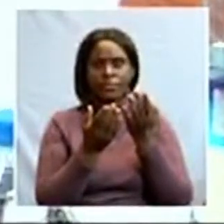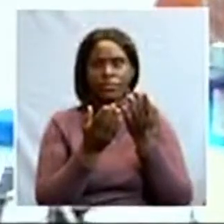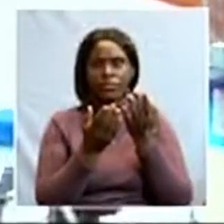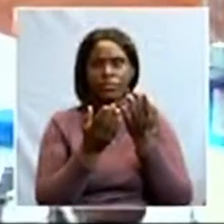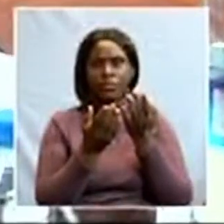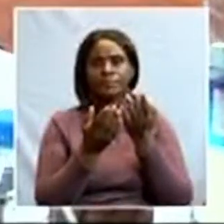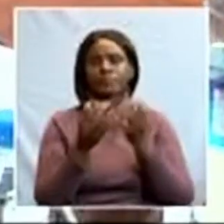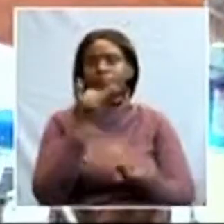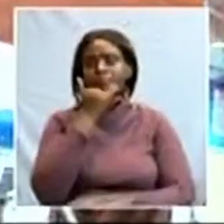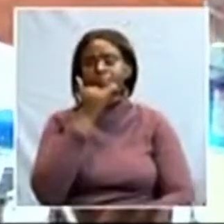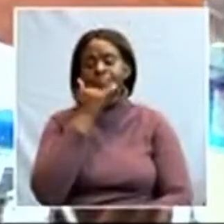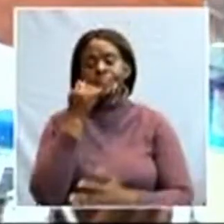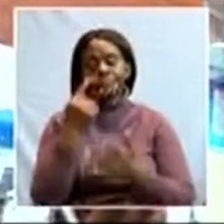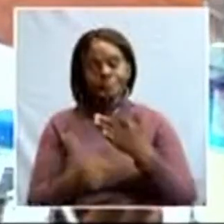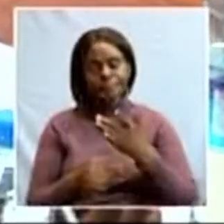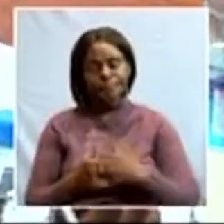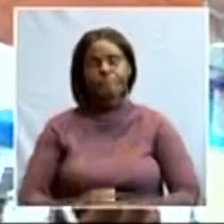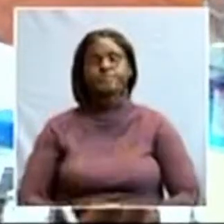Cause of query.